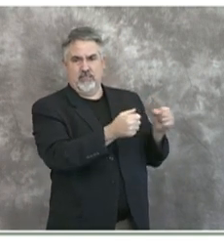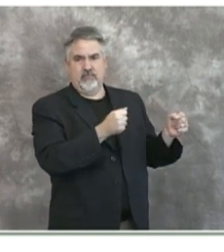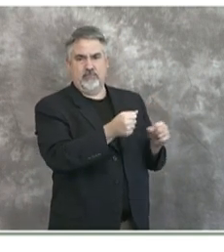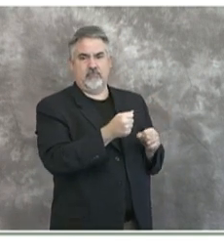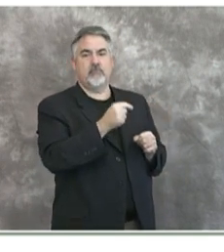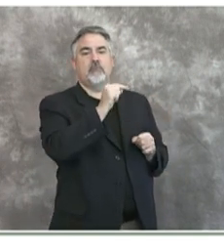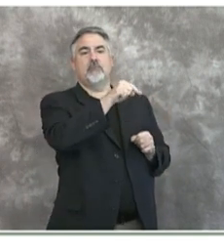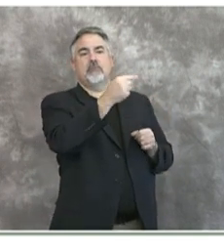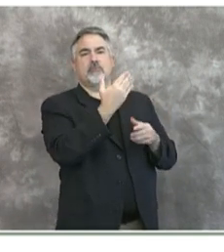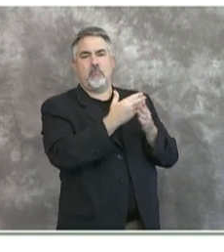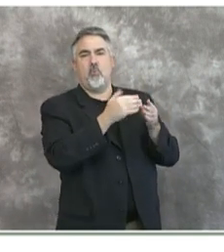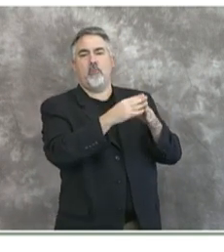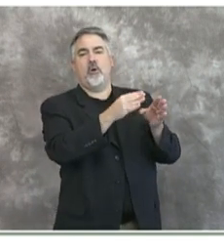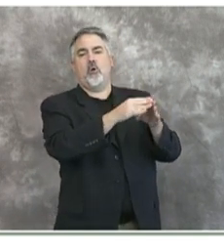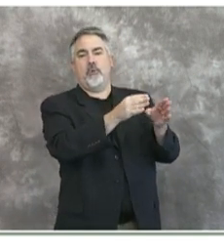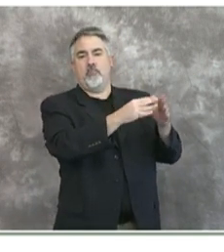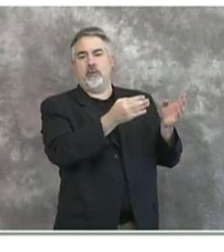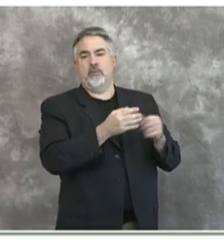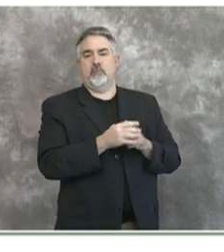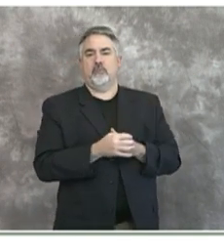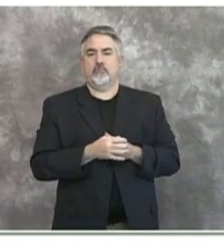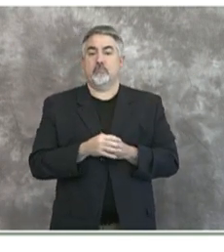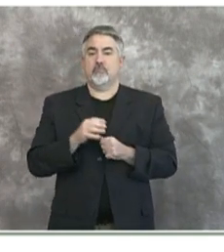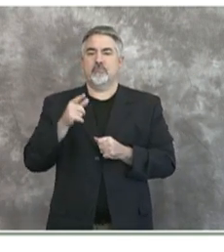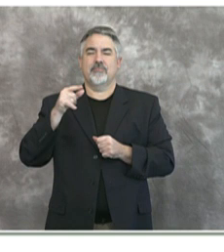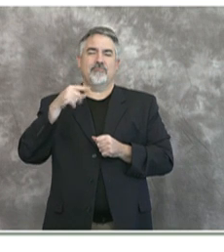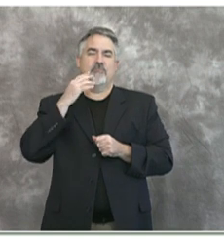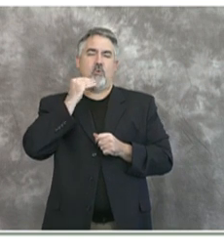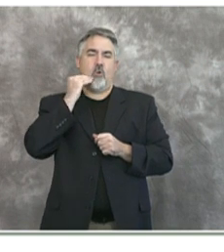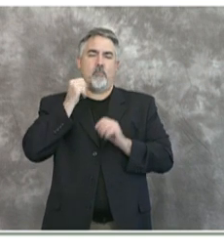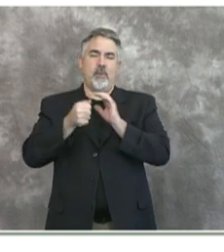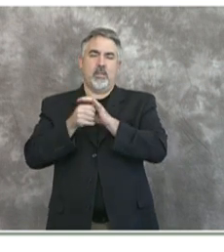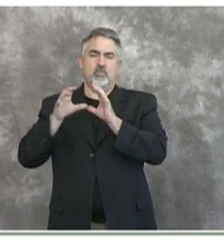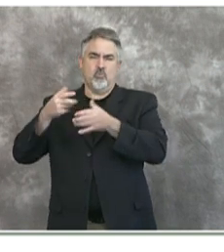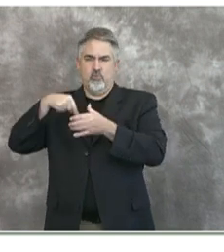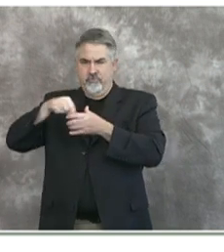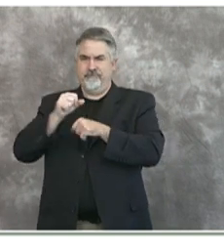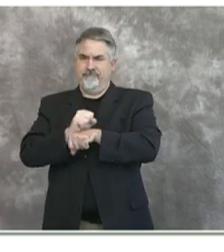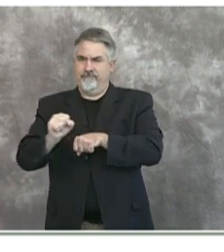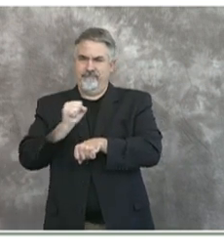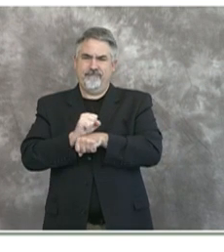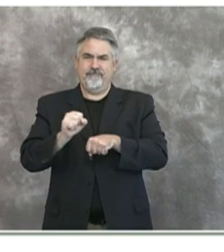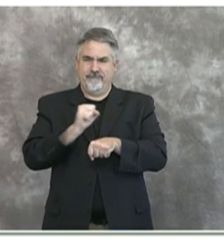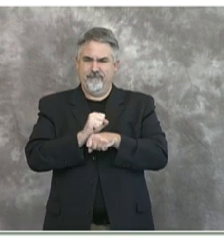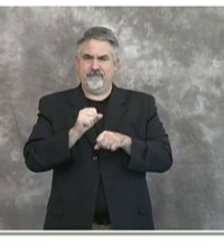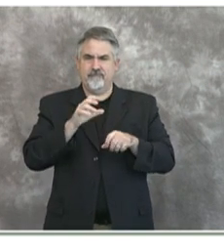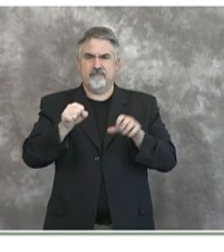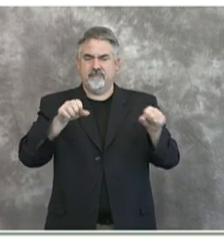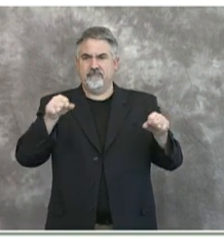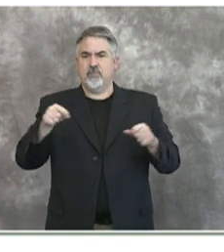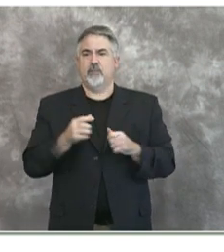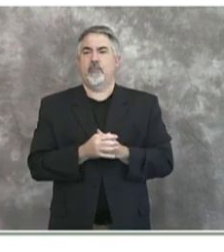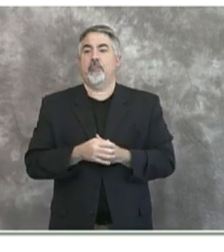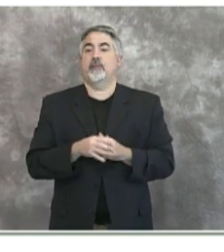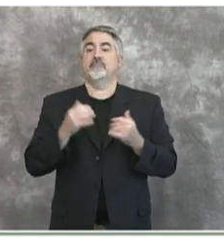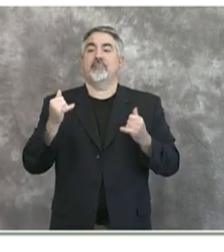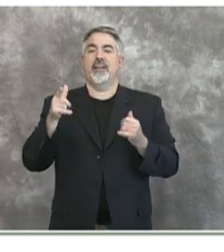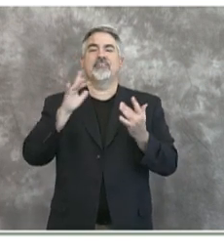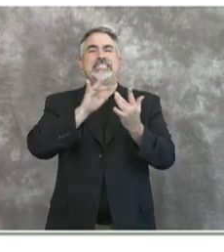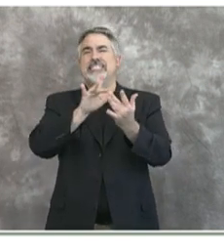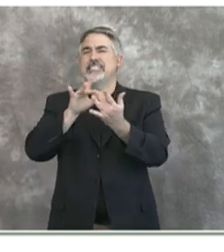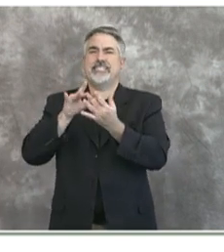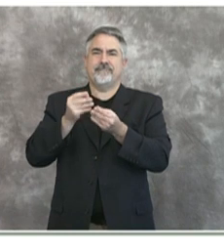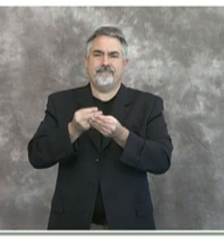slight uptick in the regional task force on the homeless rooms and occupied and guests. Outreach efforts, you see, increases